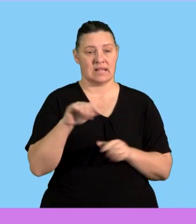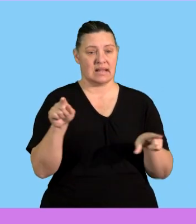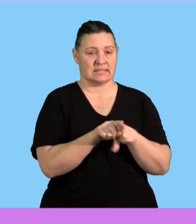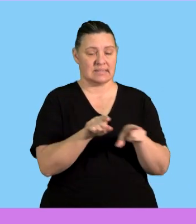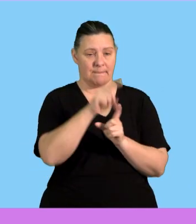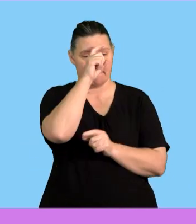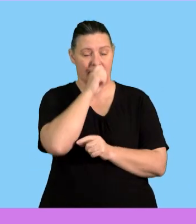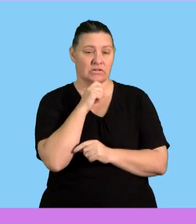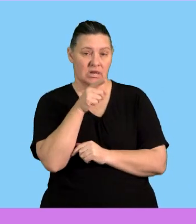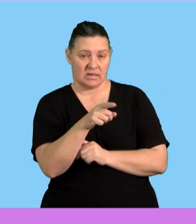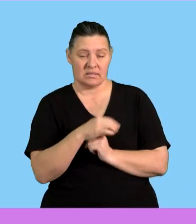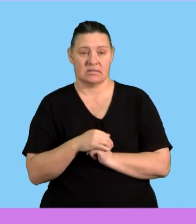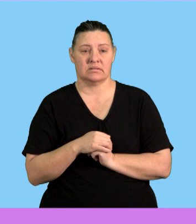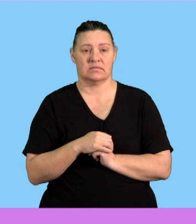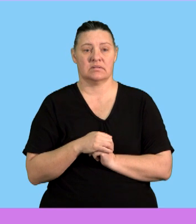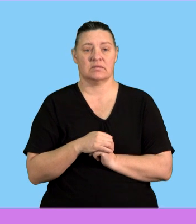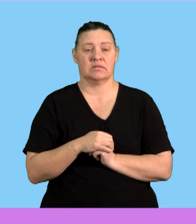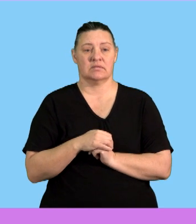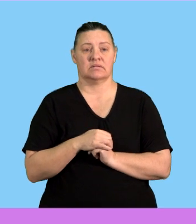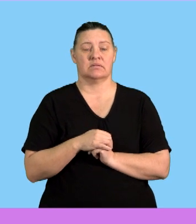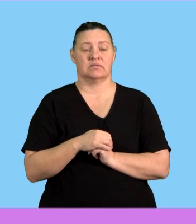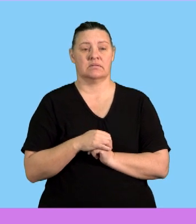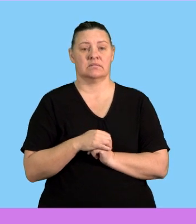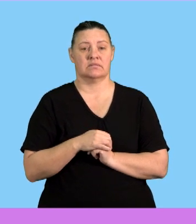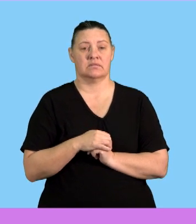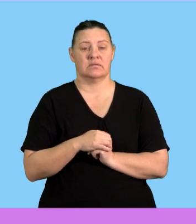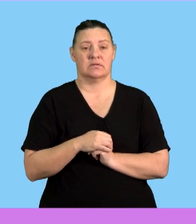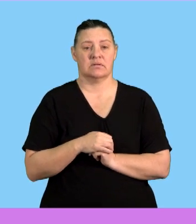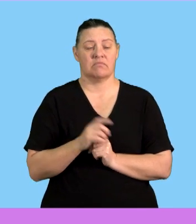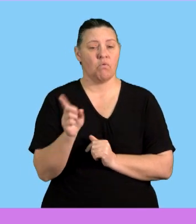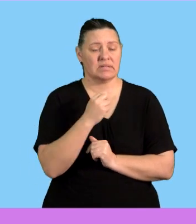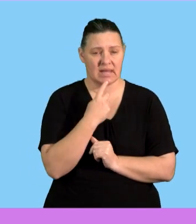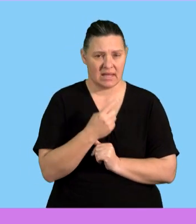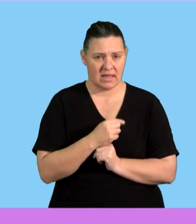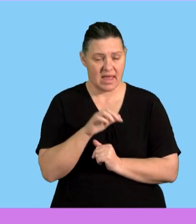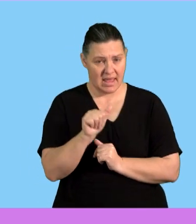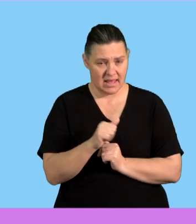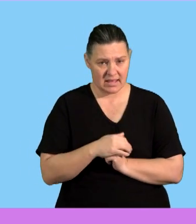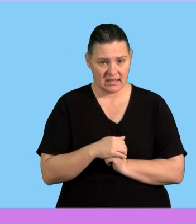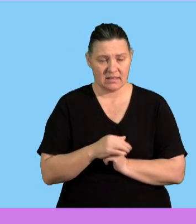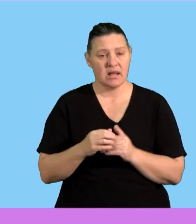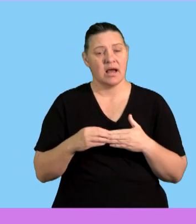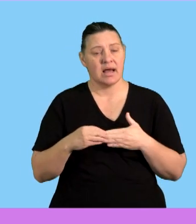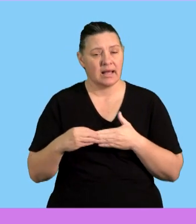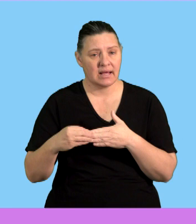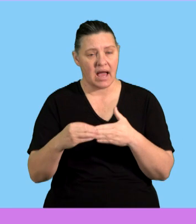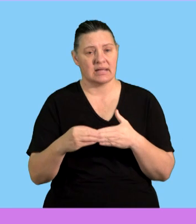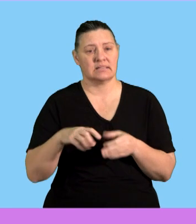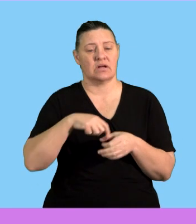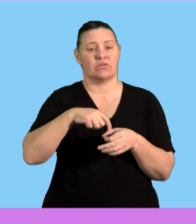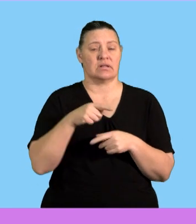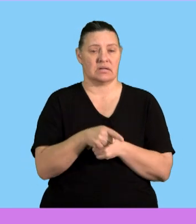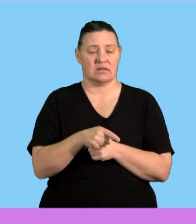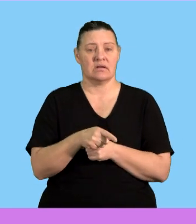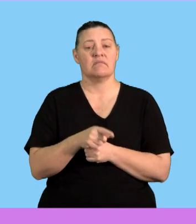the same diagram, right? So here we have our instructions. And what are we saying? Instruction A, guide the cotton